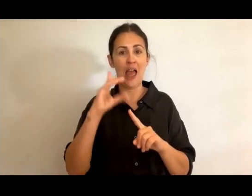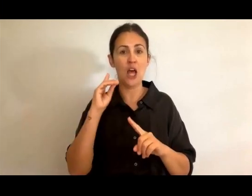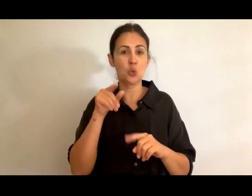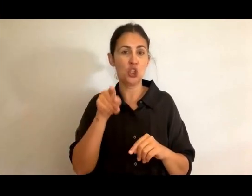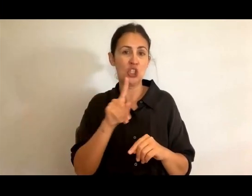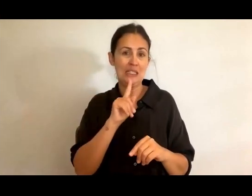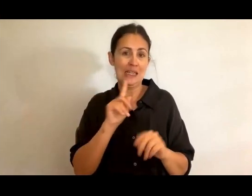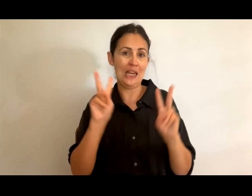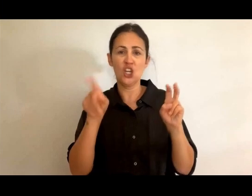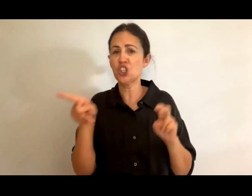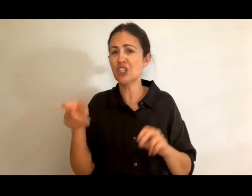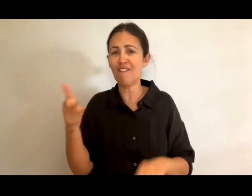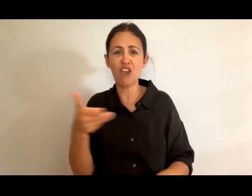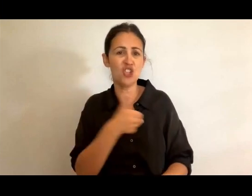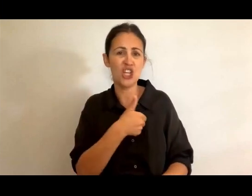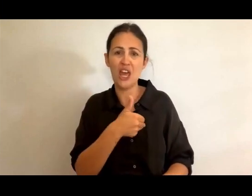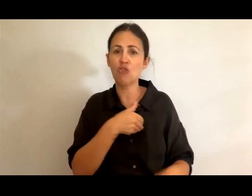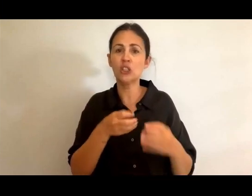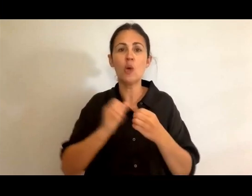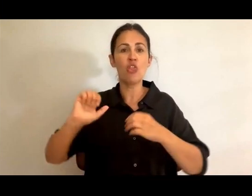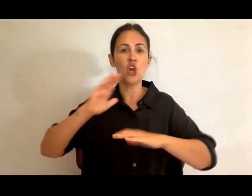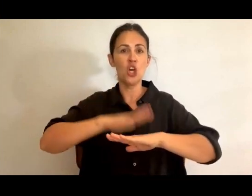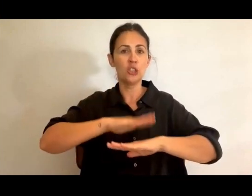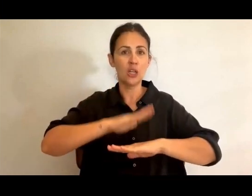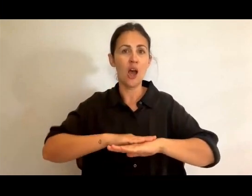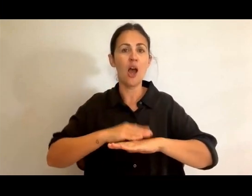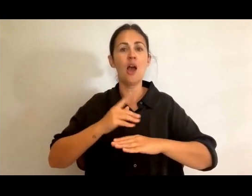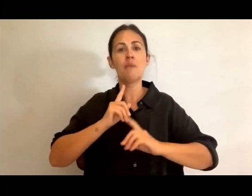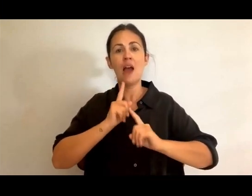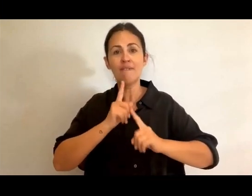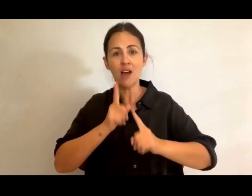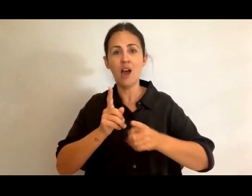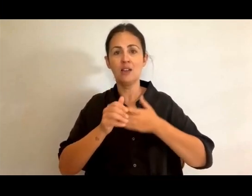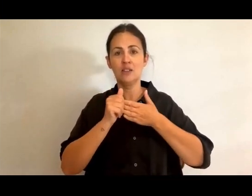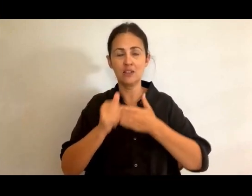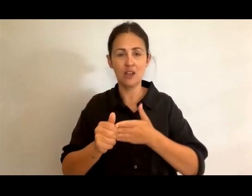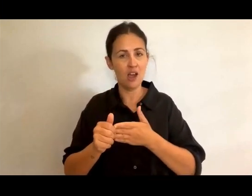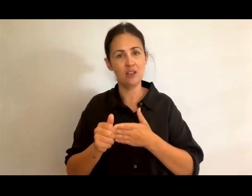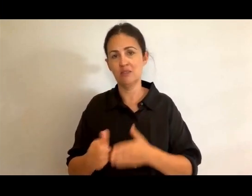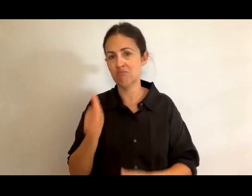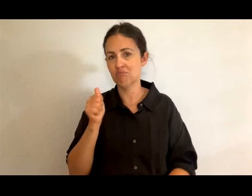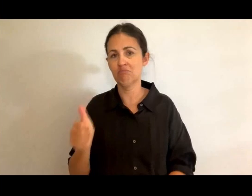her time in giving advice and guiding these projects. I'm really,